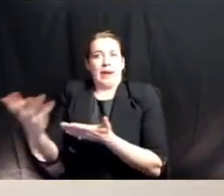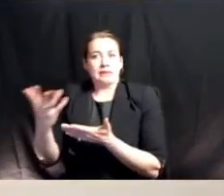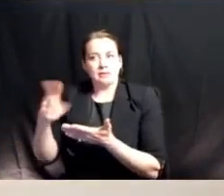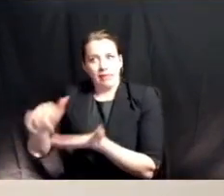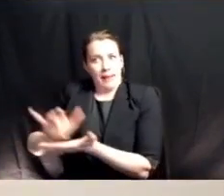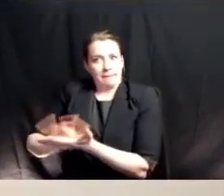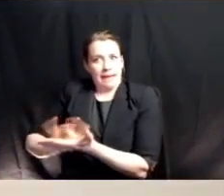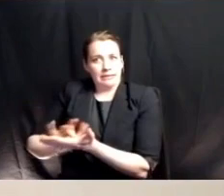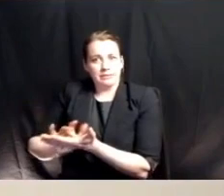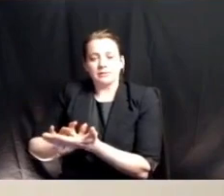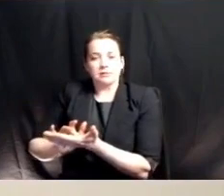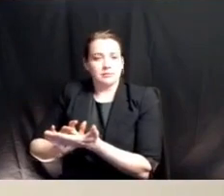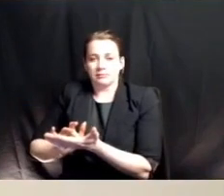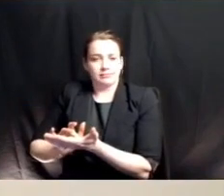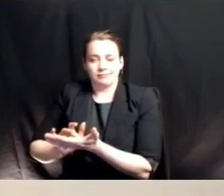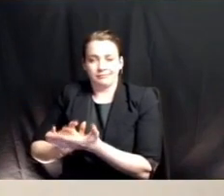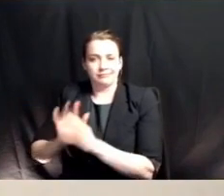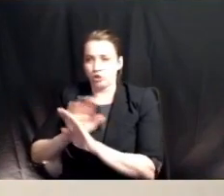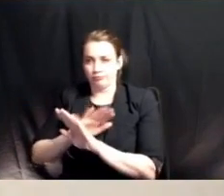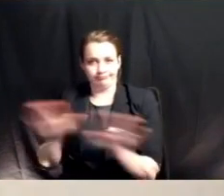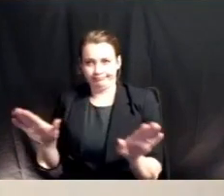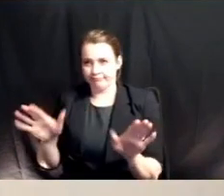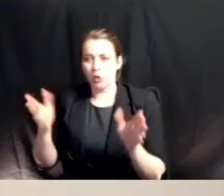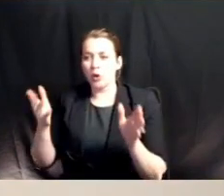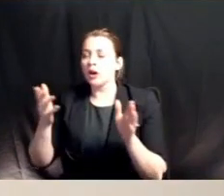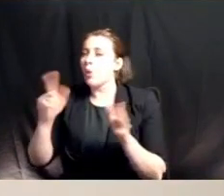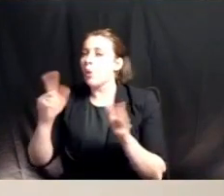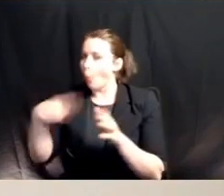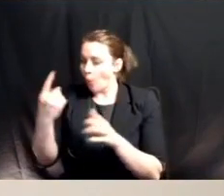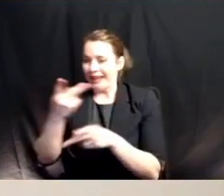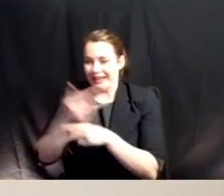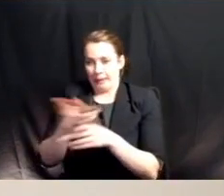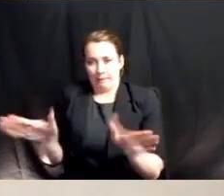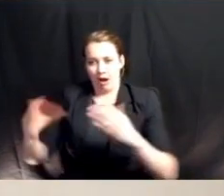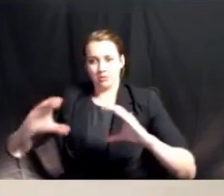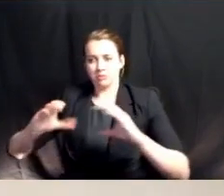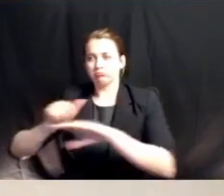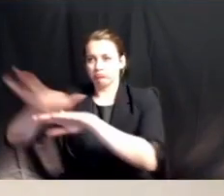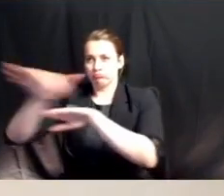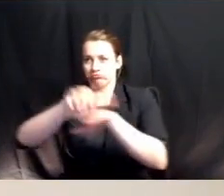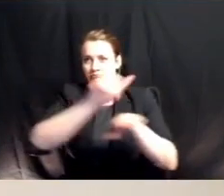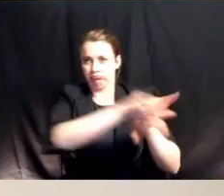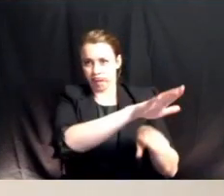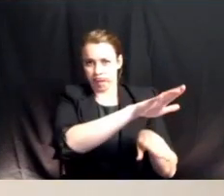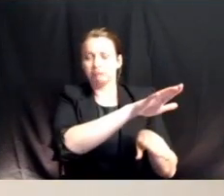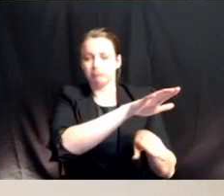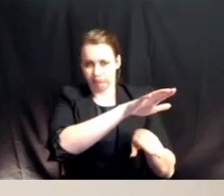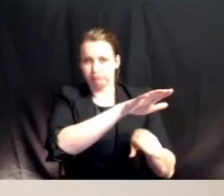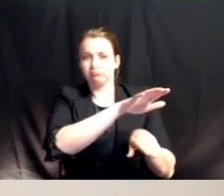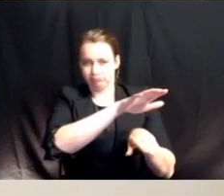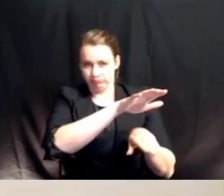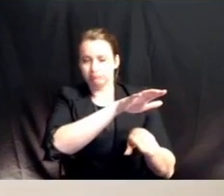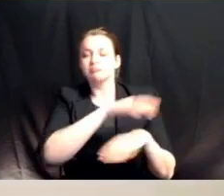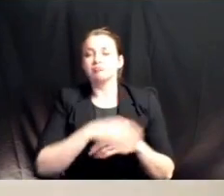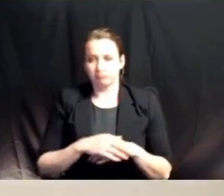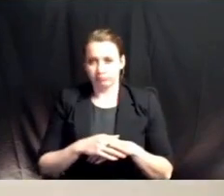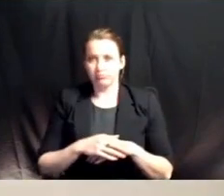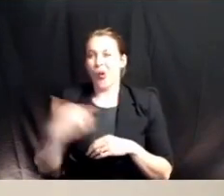certain percentage of it get destroyed or broken in transport. So they were delivered in